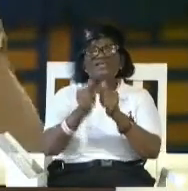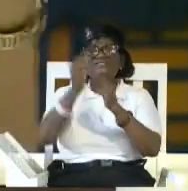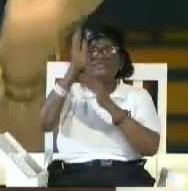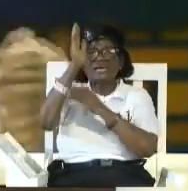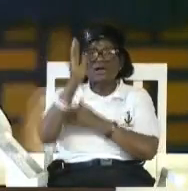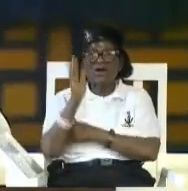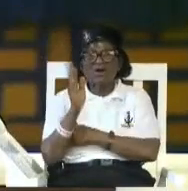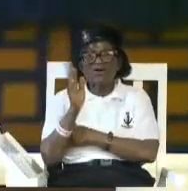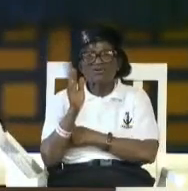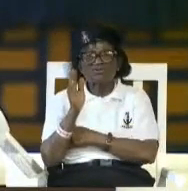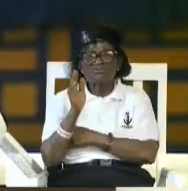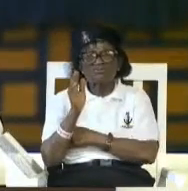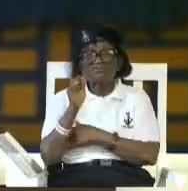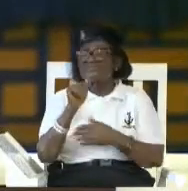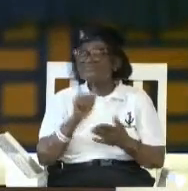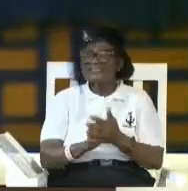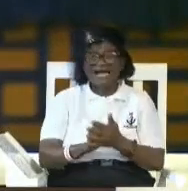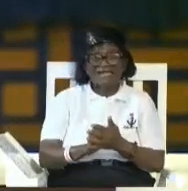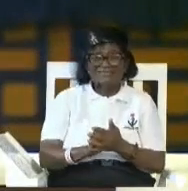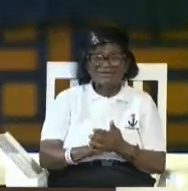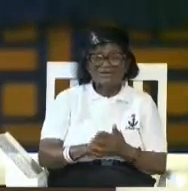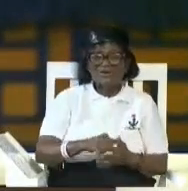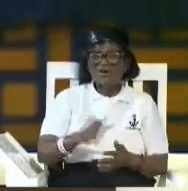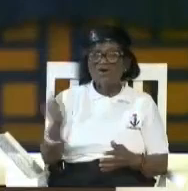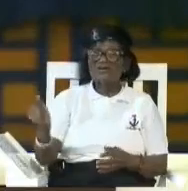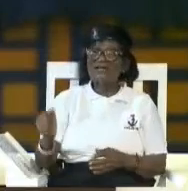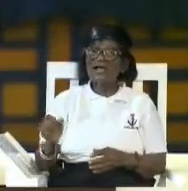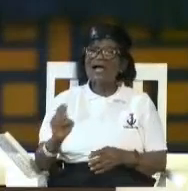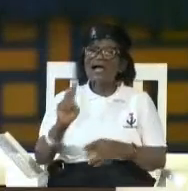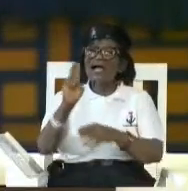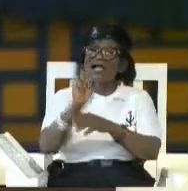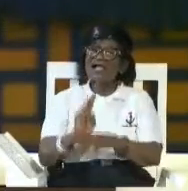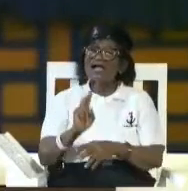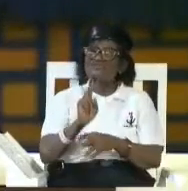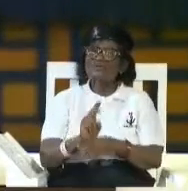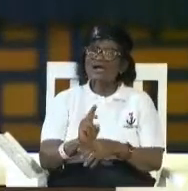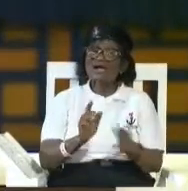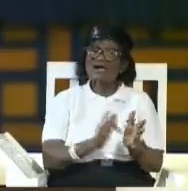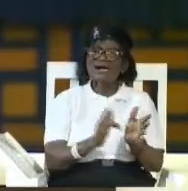that other casual Christians don't have.